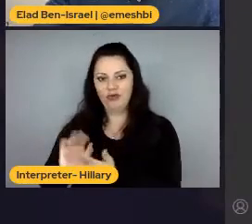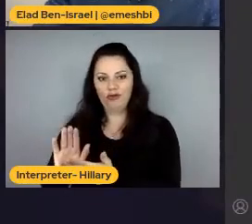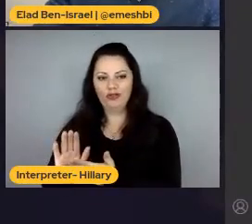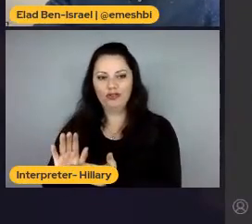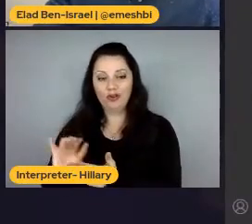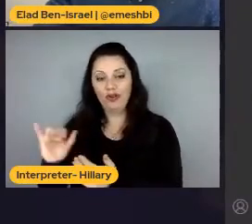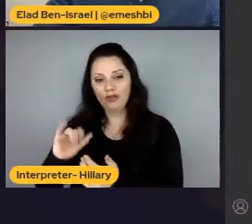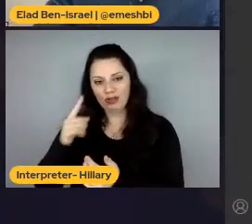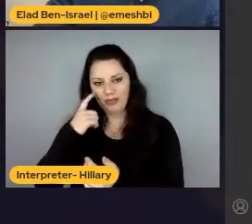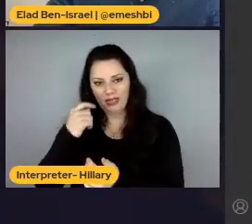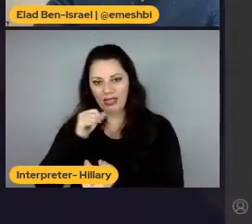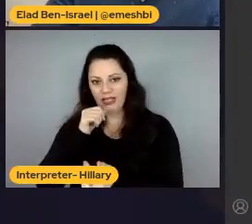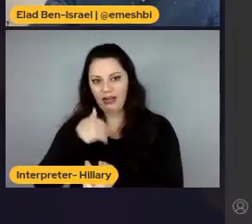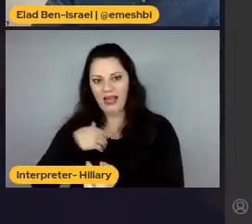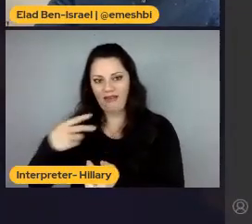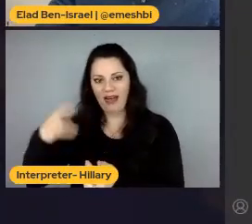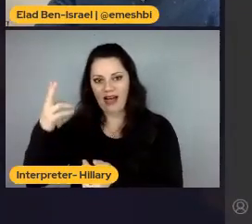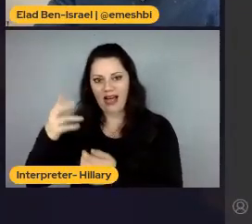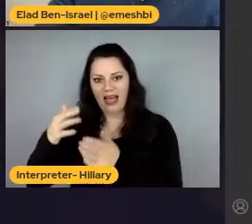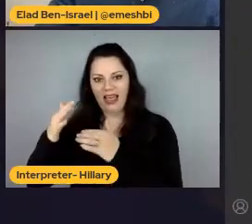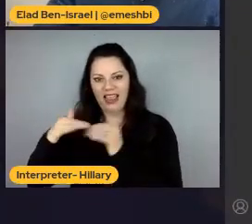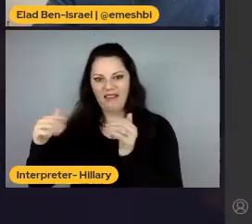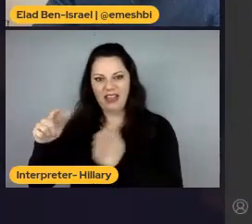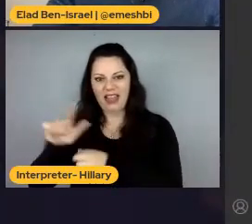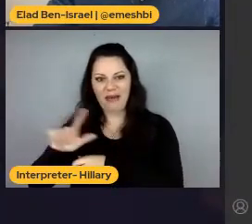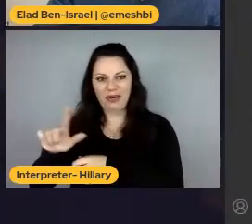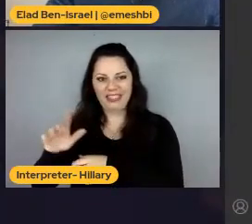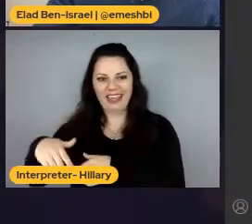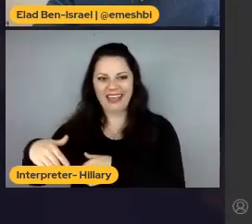because I don't have these high-level libraries yet,